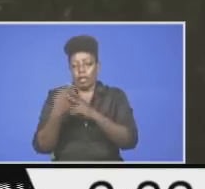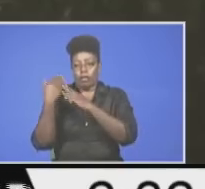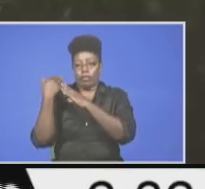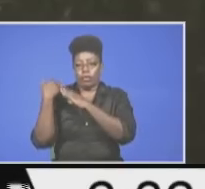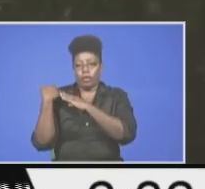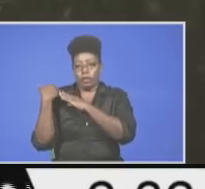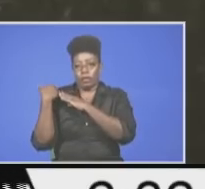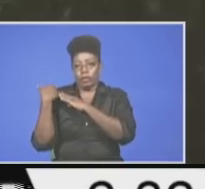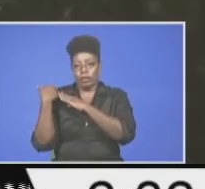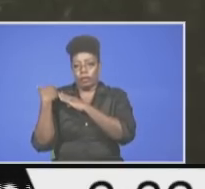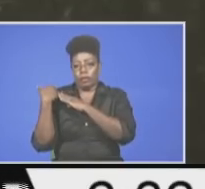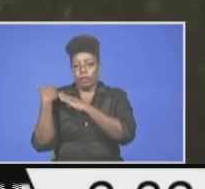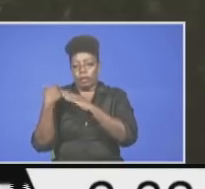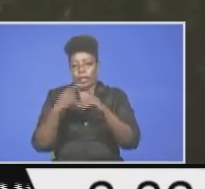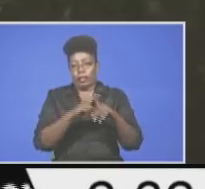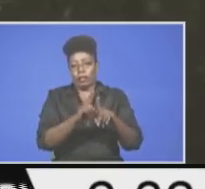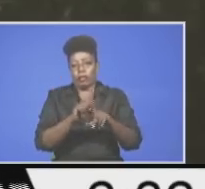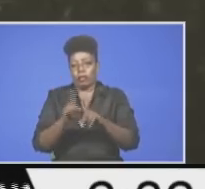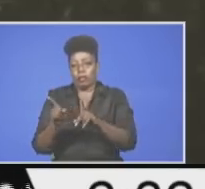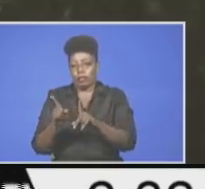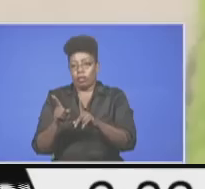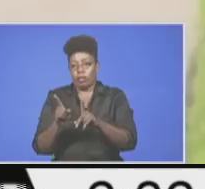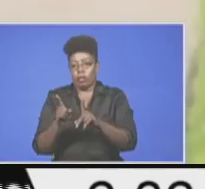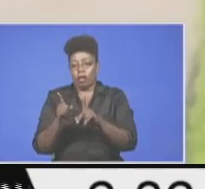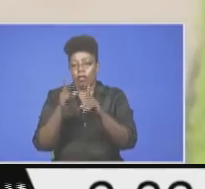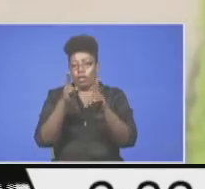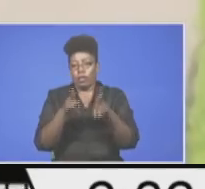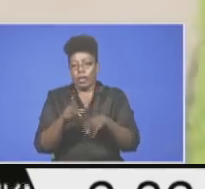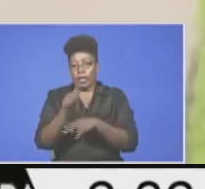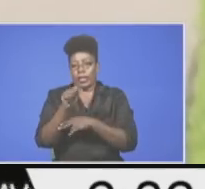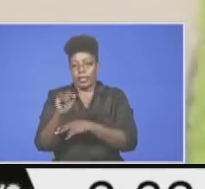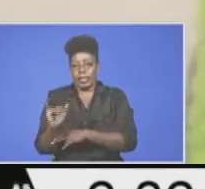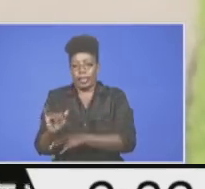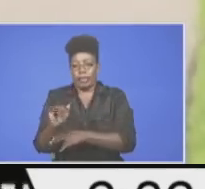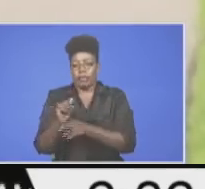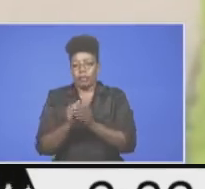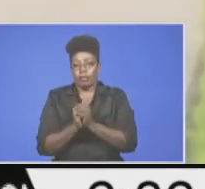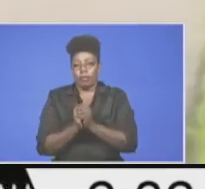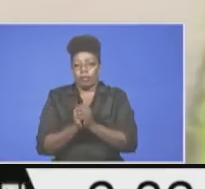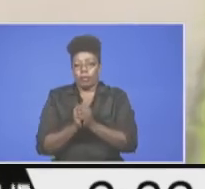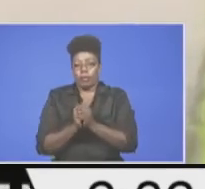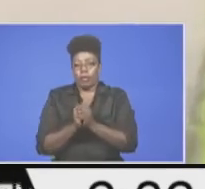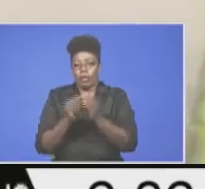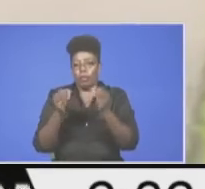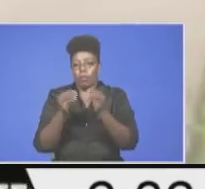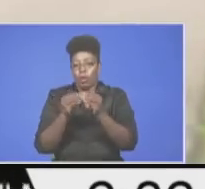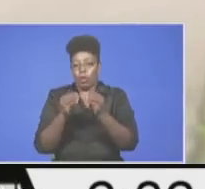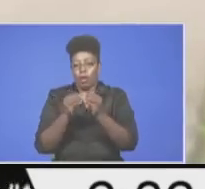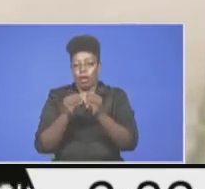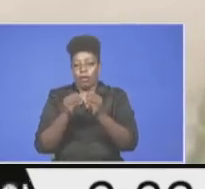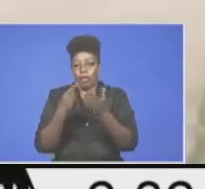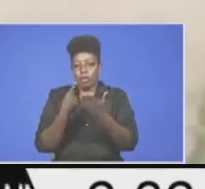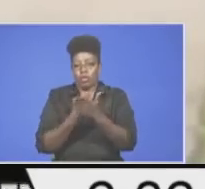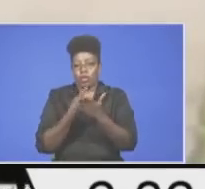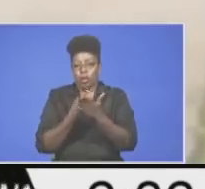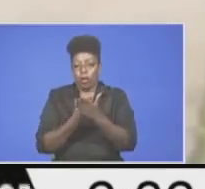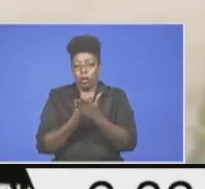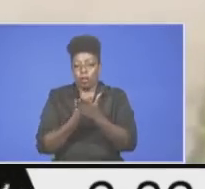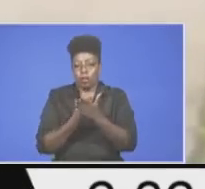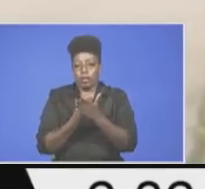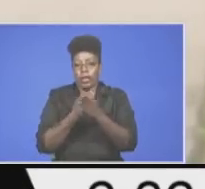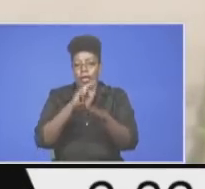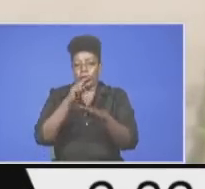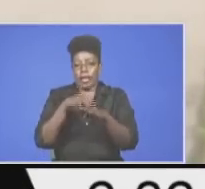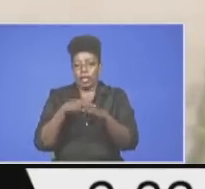the exuberant diversity of humanity. We'll share more details of the Prime Minister's address to the United Nations today in the National